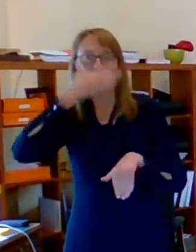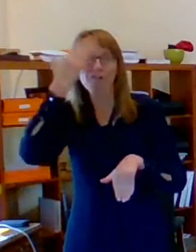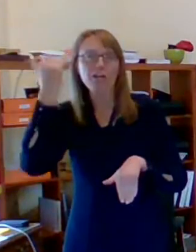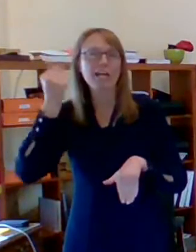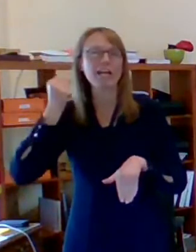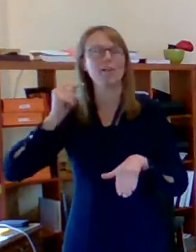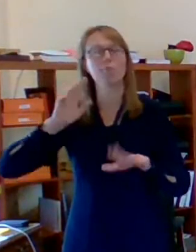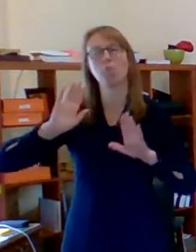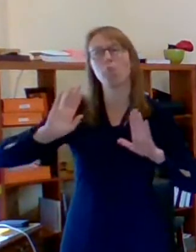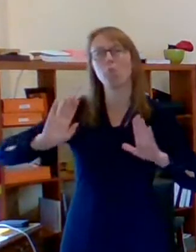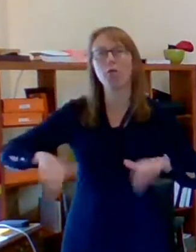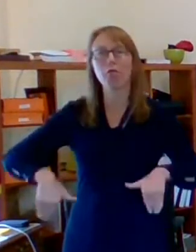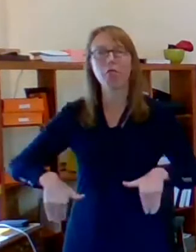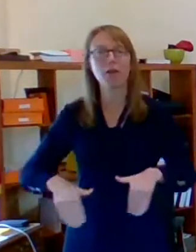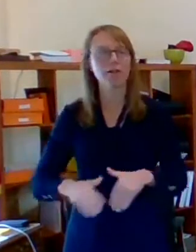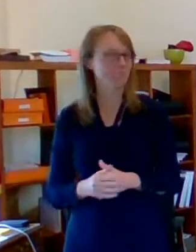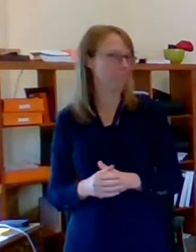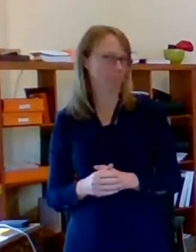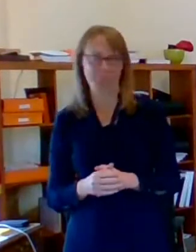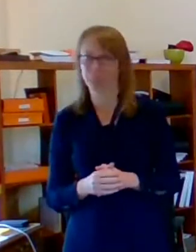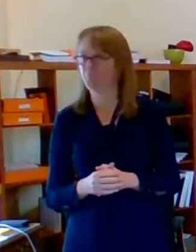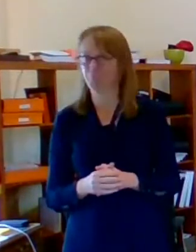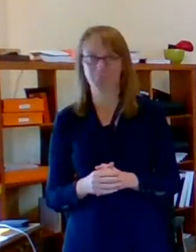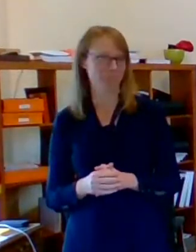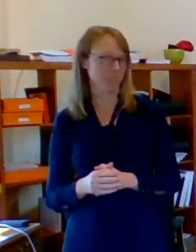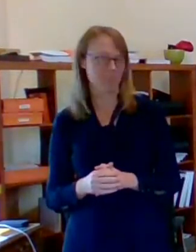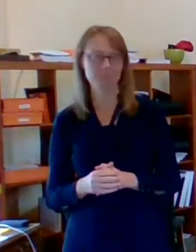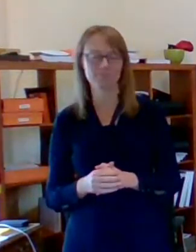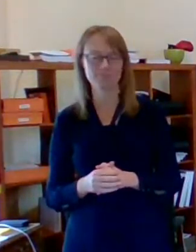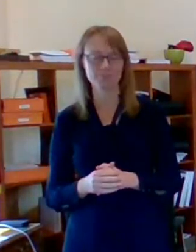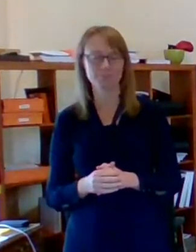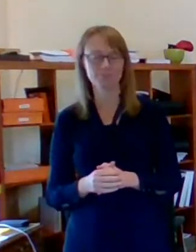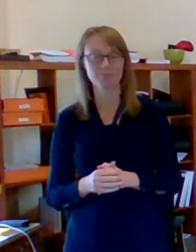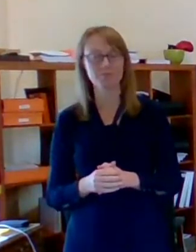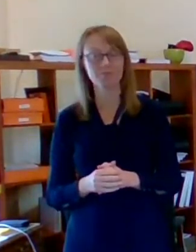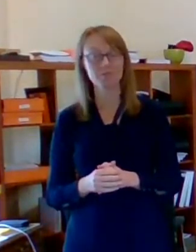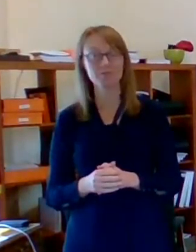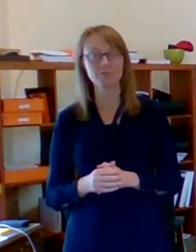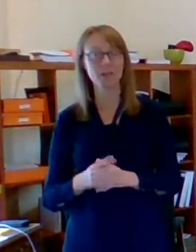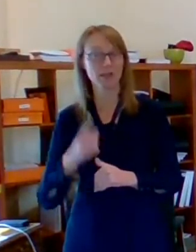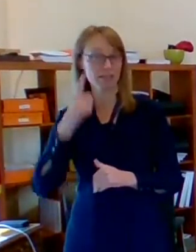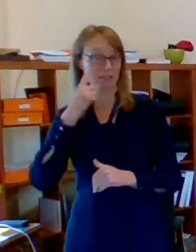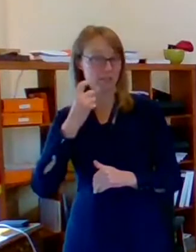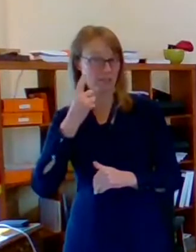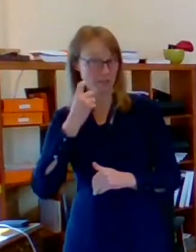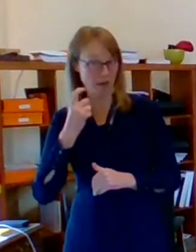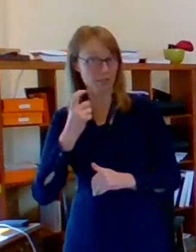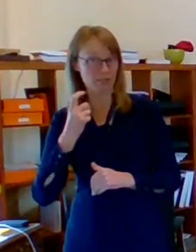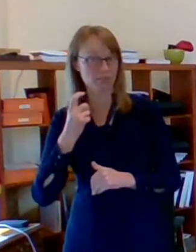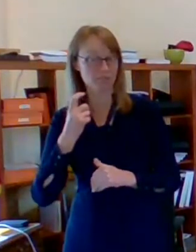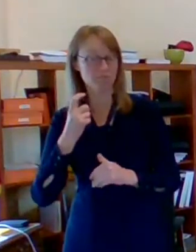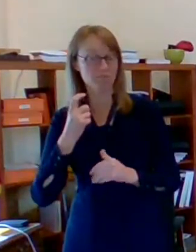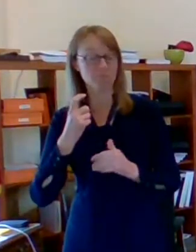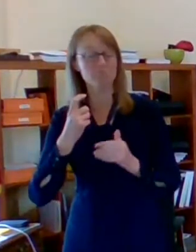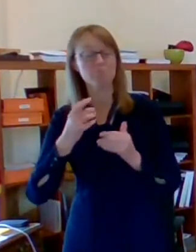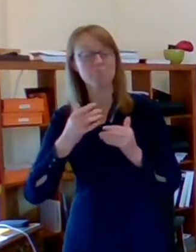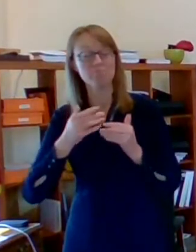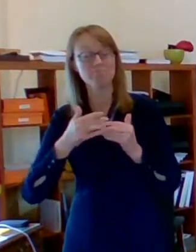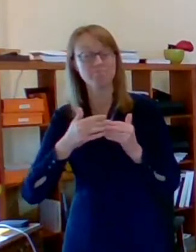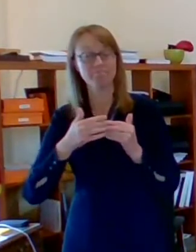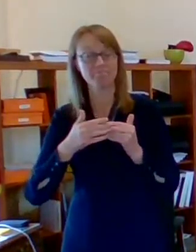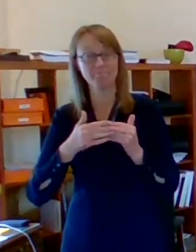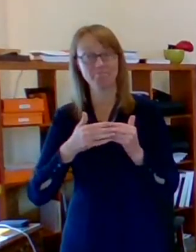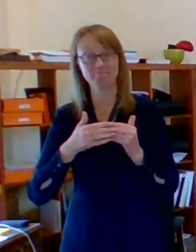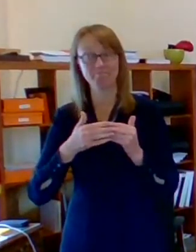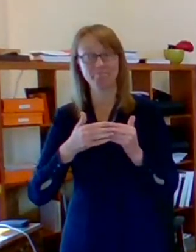to sort of let your guard down, because I think there's speculation. Of course, it is speculation that is